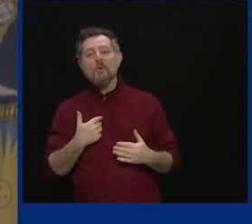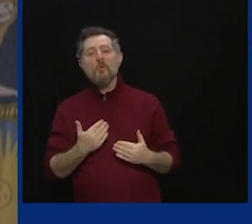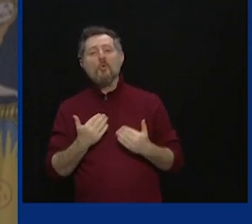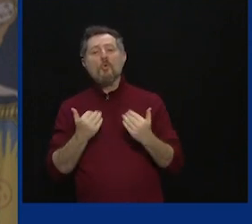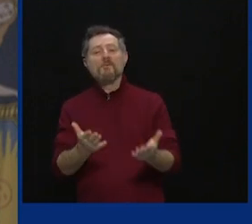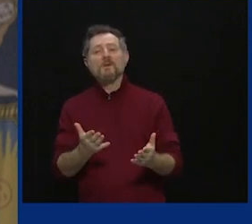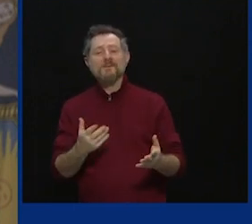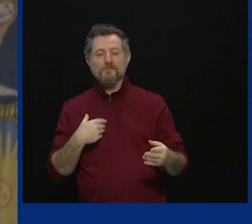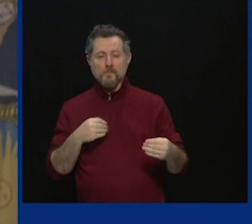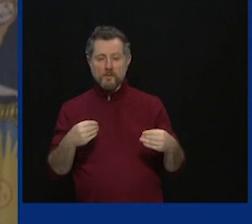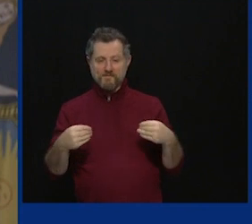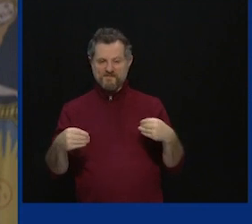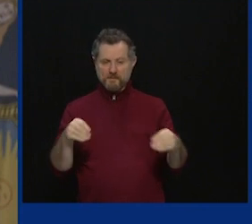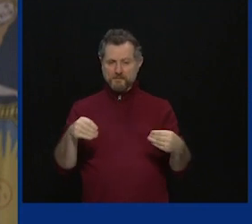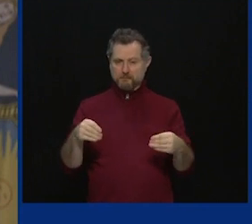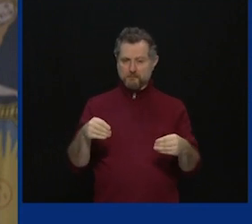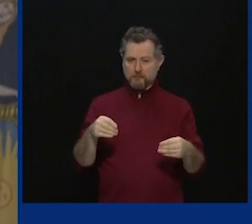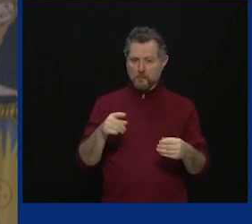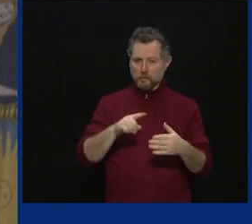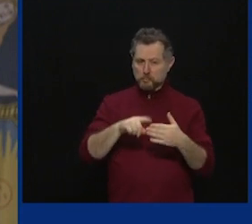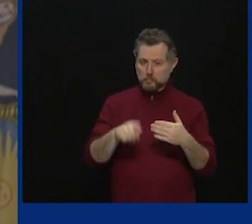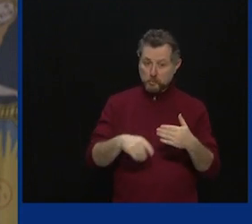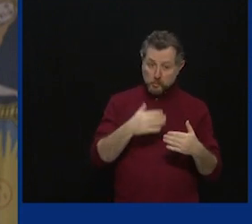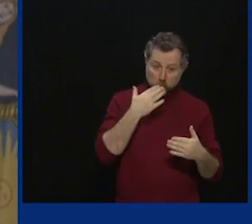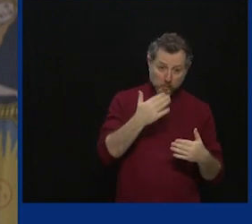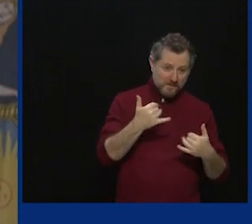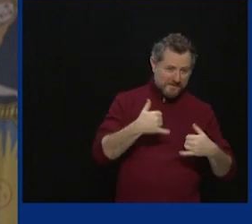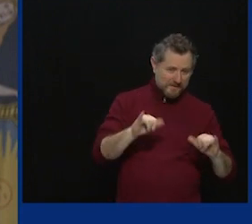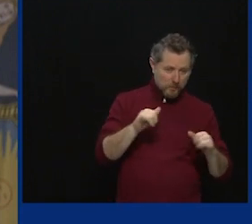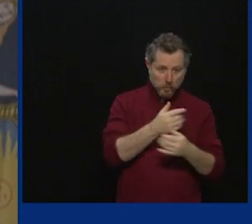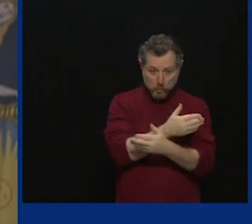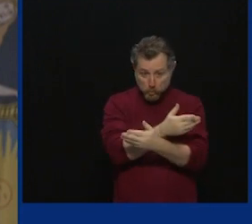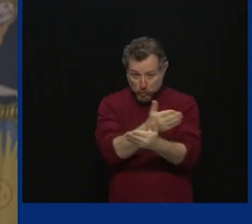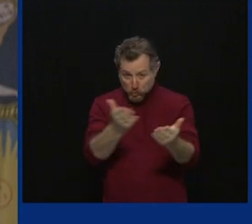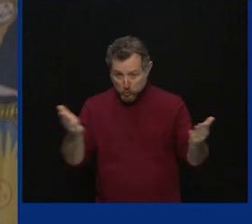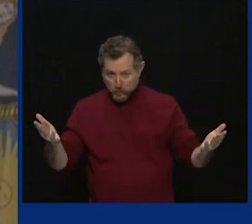everybody vaccinated. But for those who choose not to,